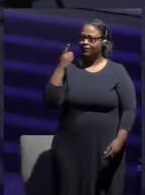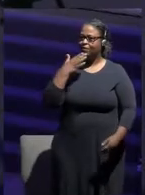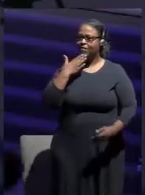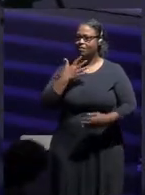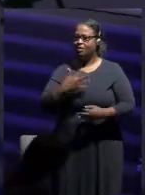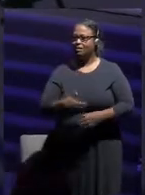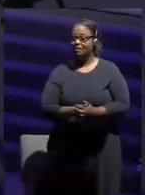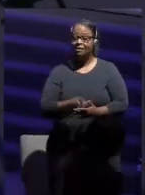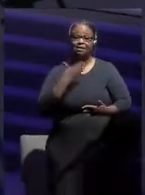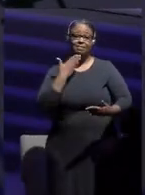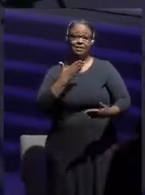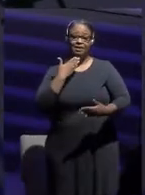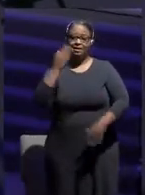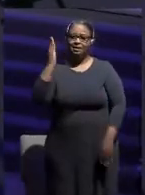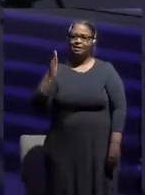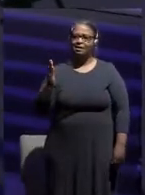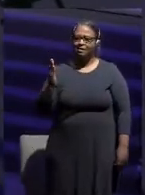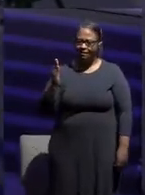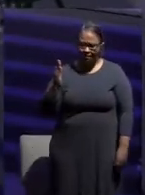blood.